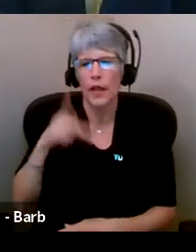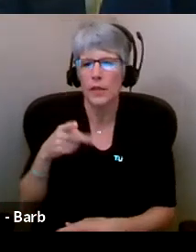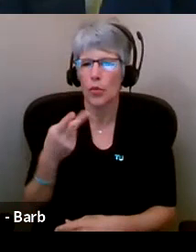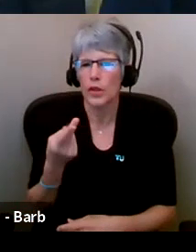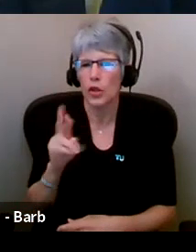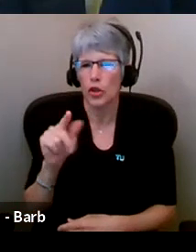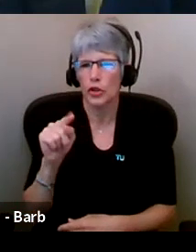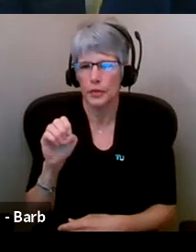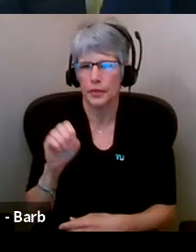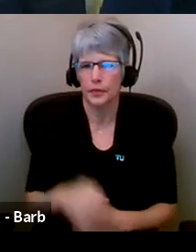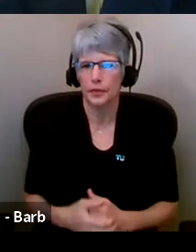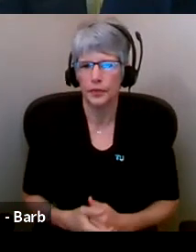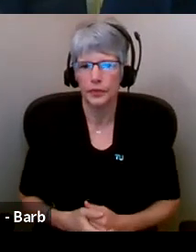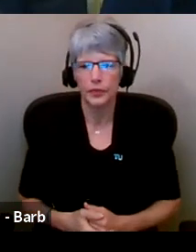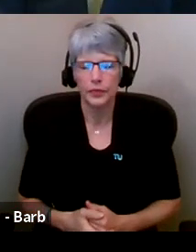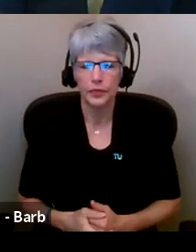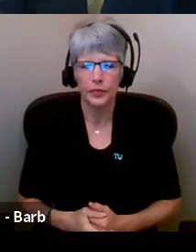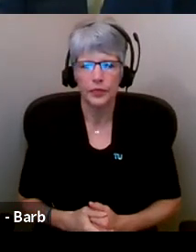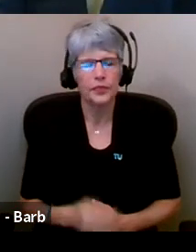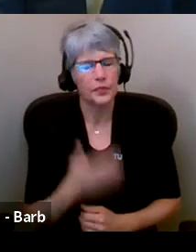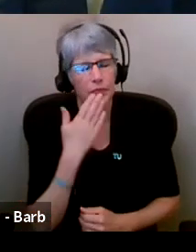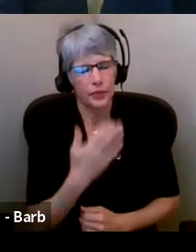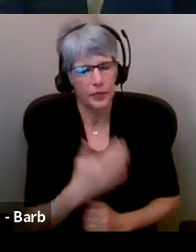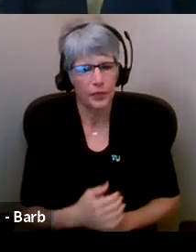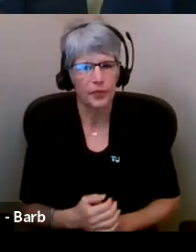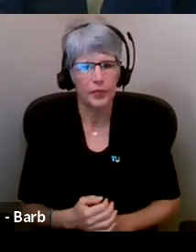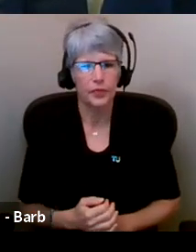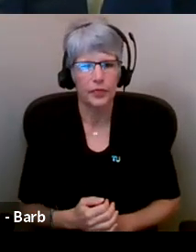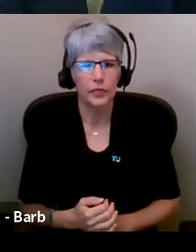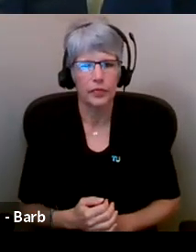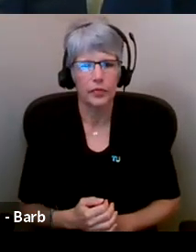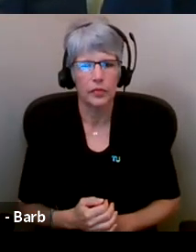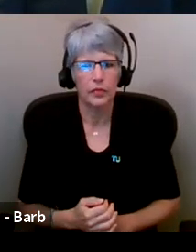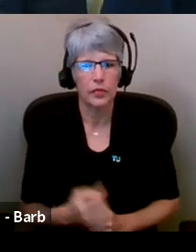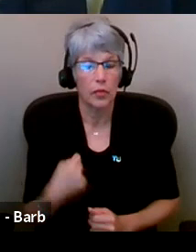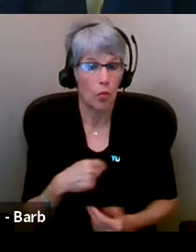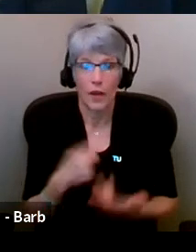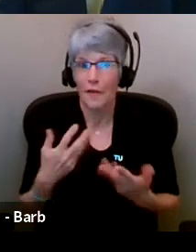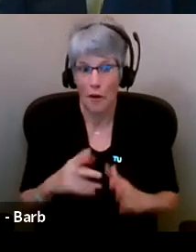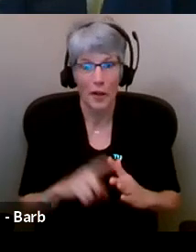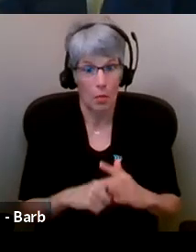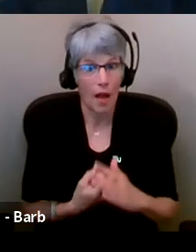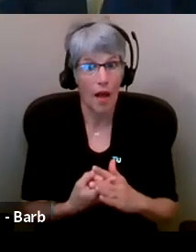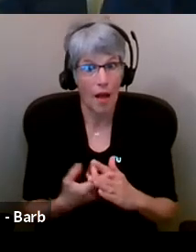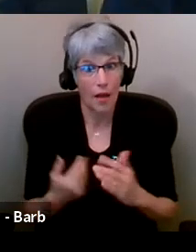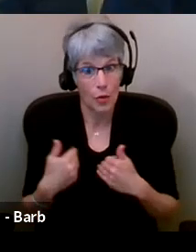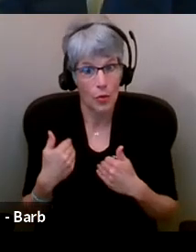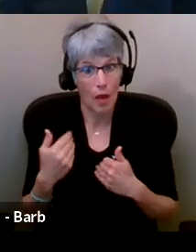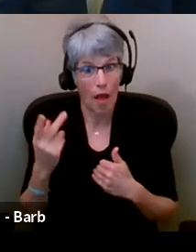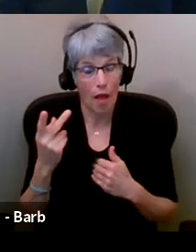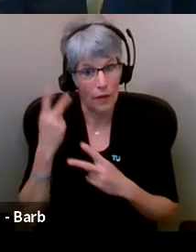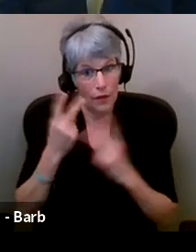this one. Sure. Thanks, Sean. So actually, we've already begun to have visitors on